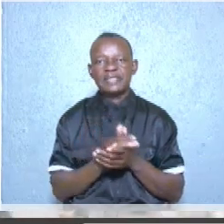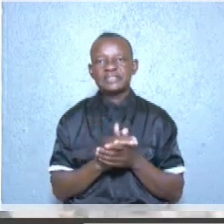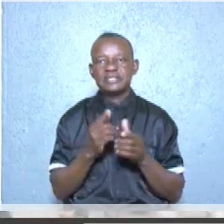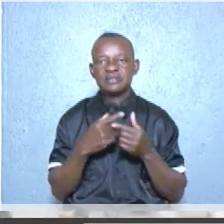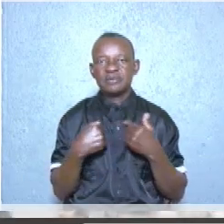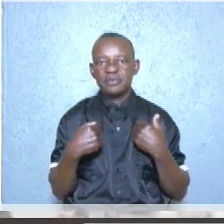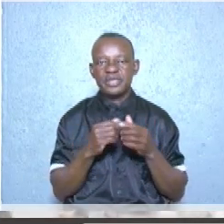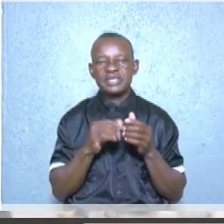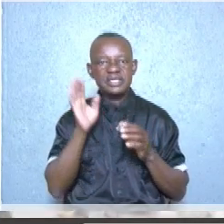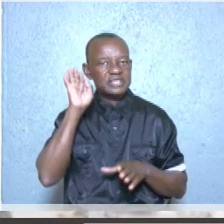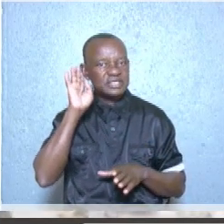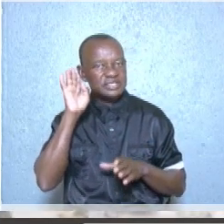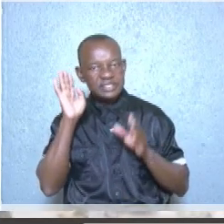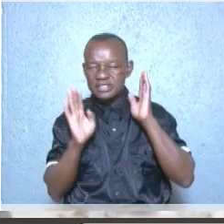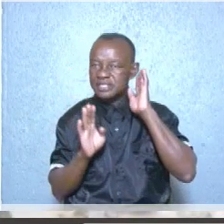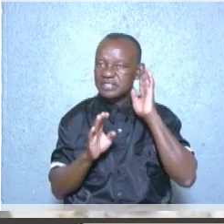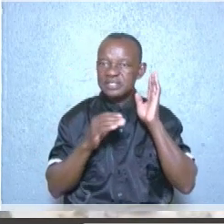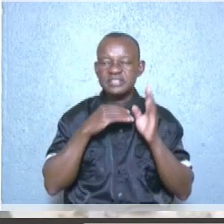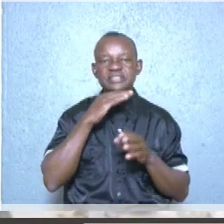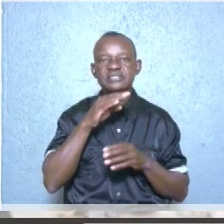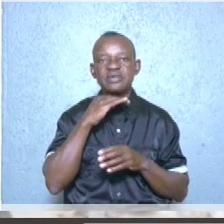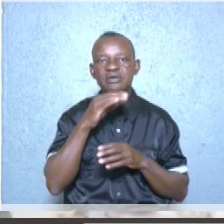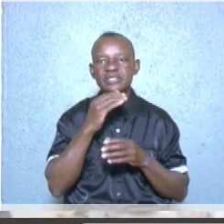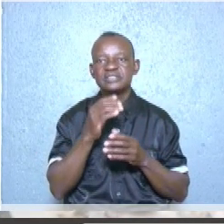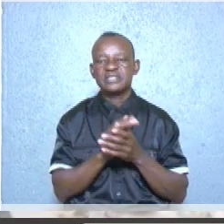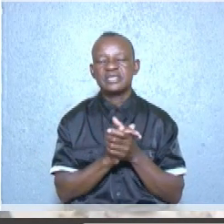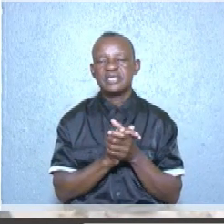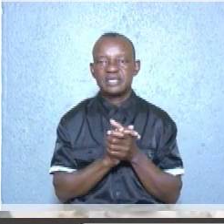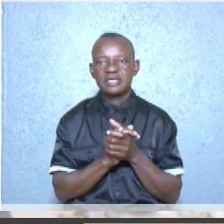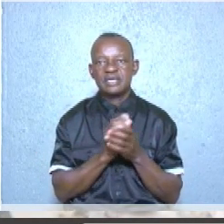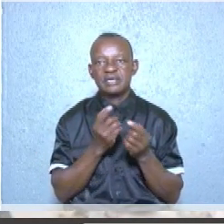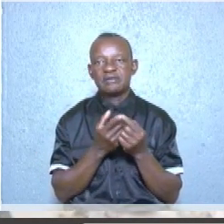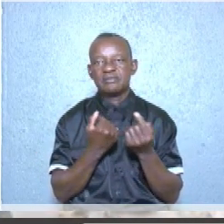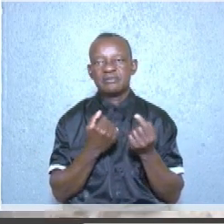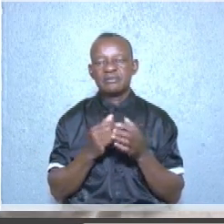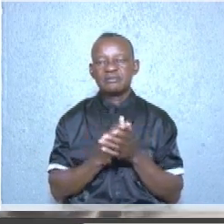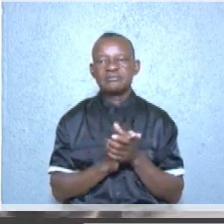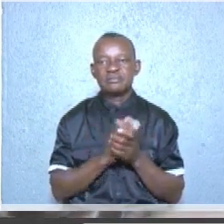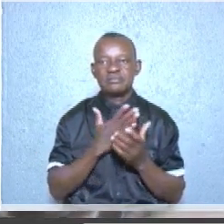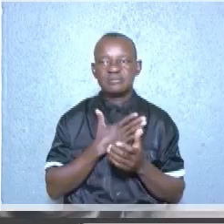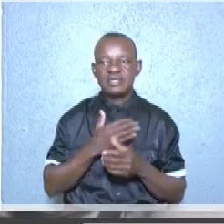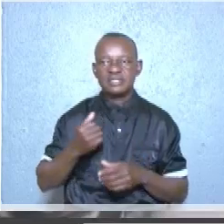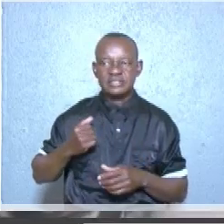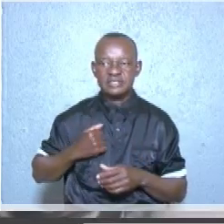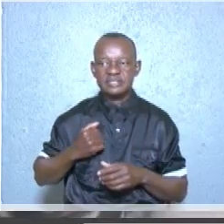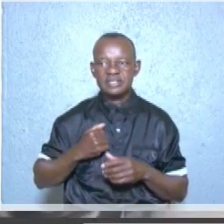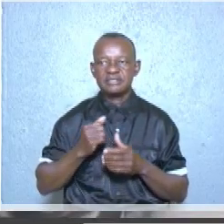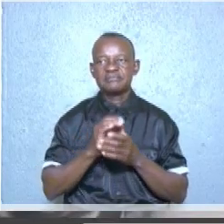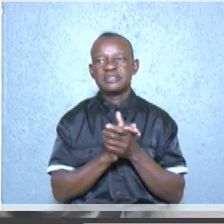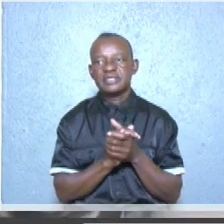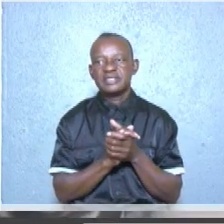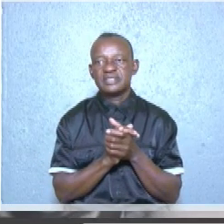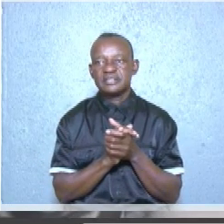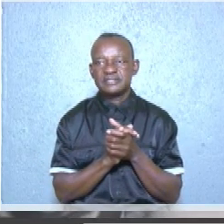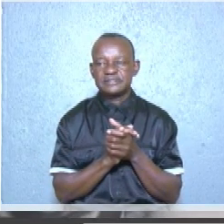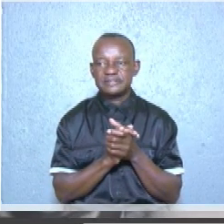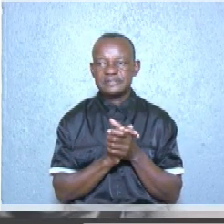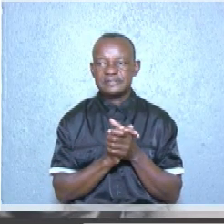I entered business, I was fortunate enough to sit around the table with him where he was sharing